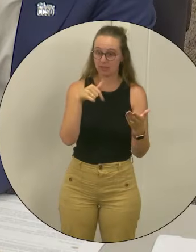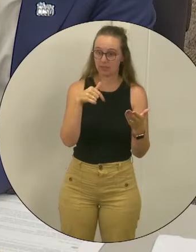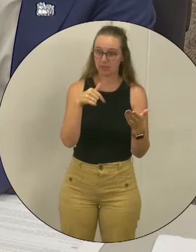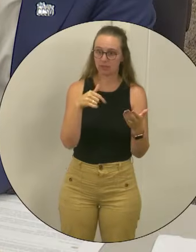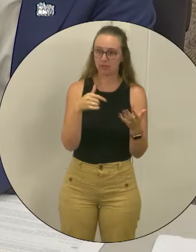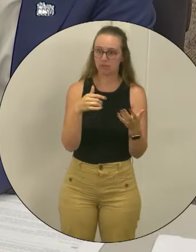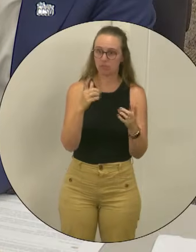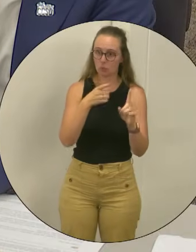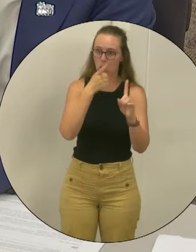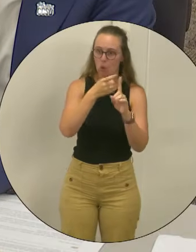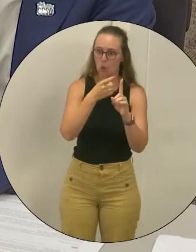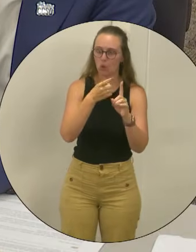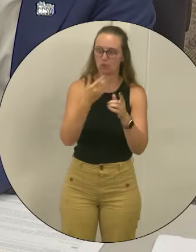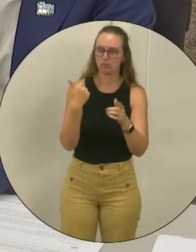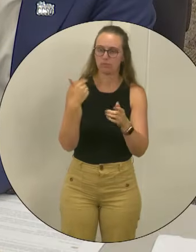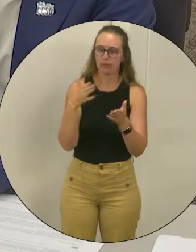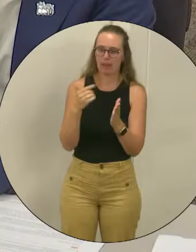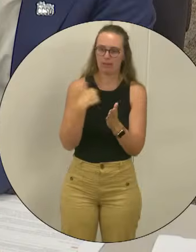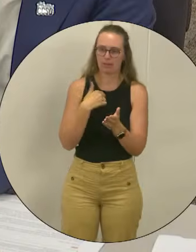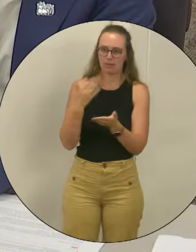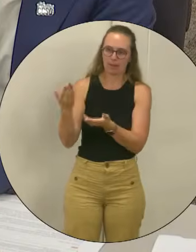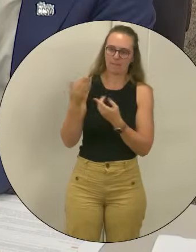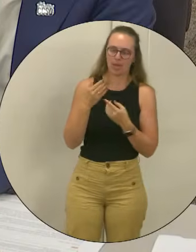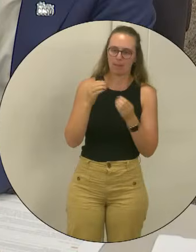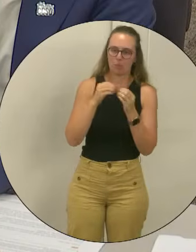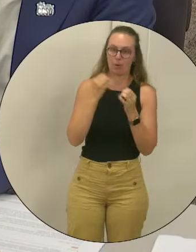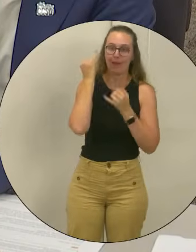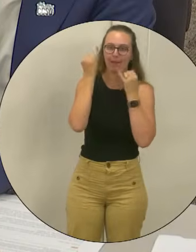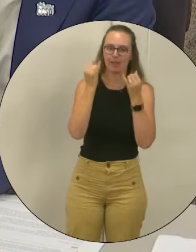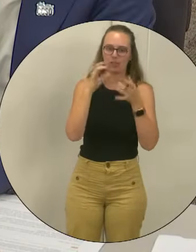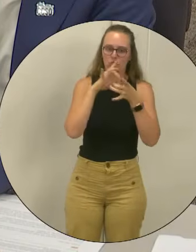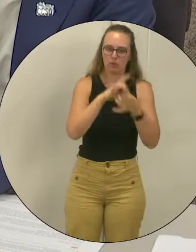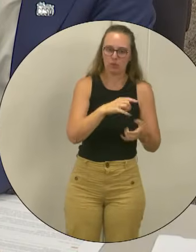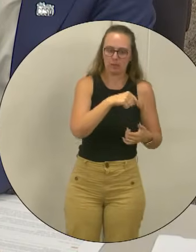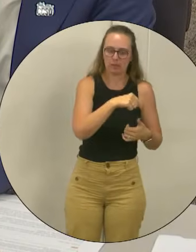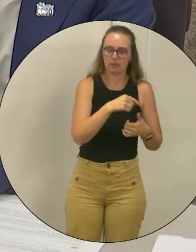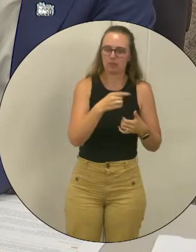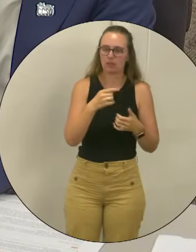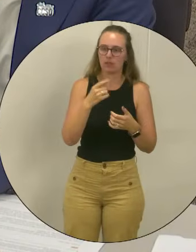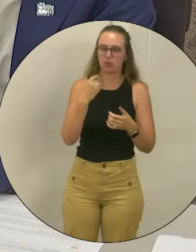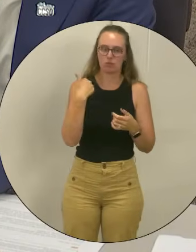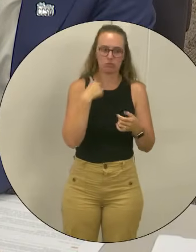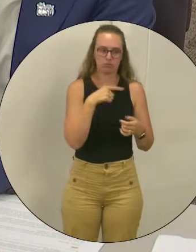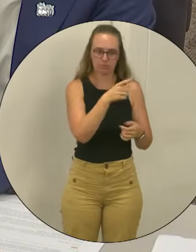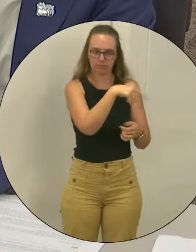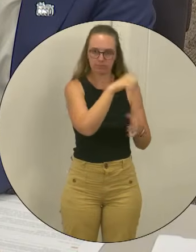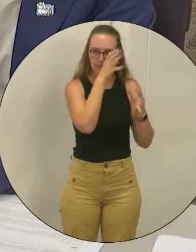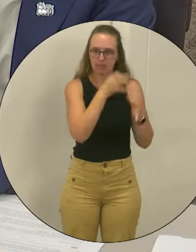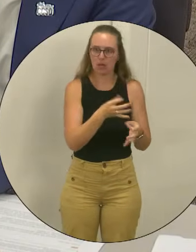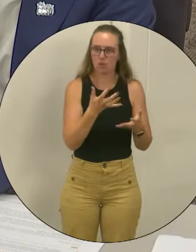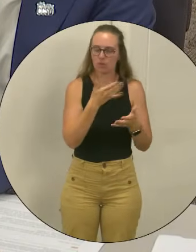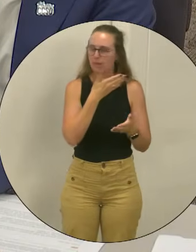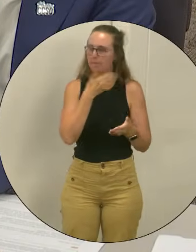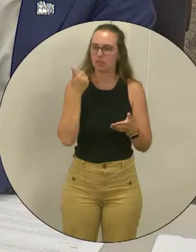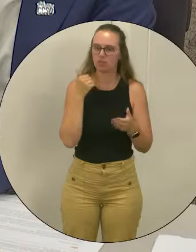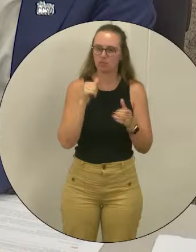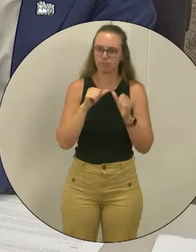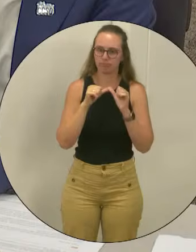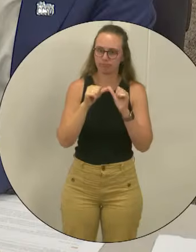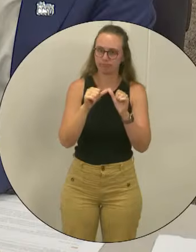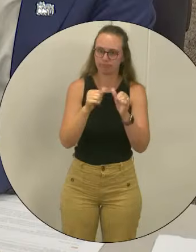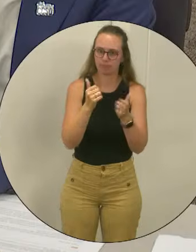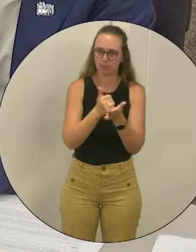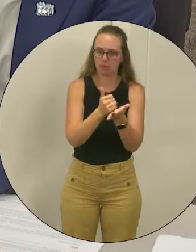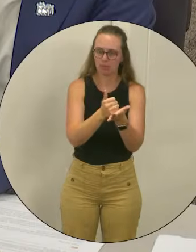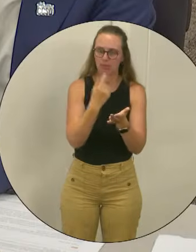forward, let us come back with 5 or 6 ideas under this bucket and really make a decision as a team as to what we think is going to really move the needle for